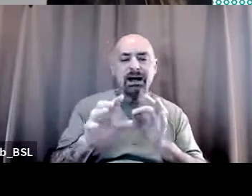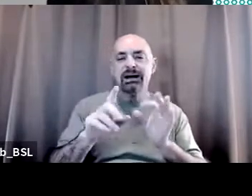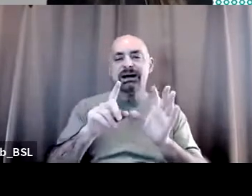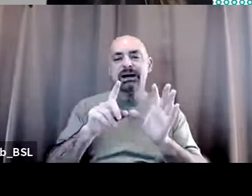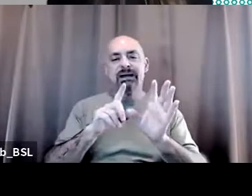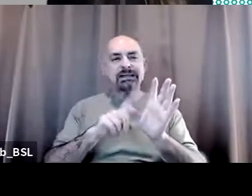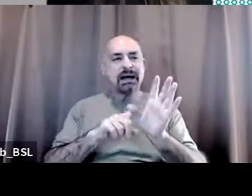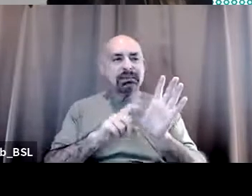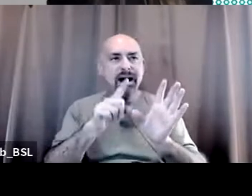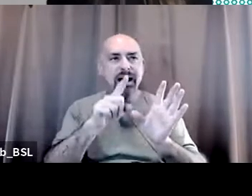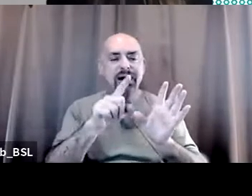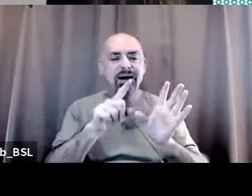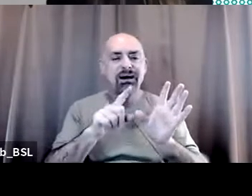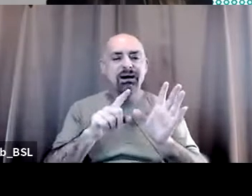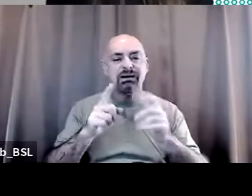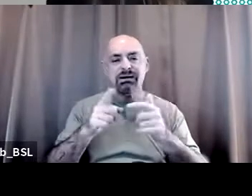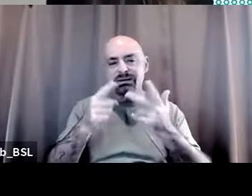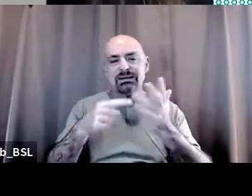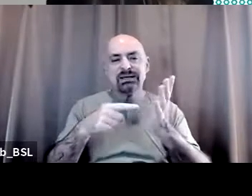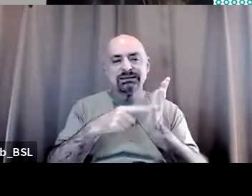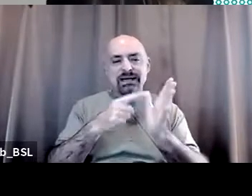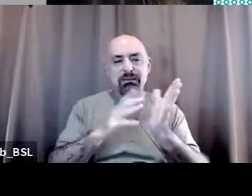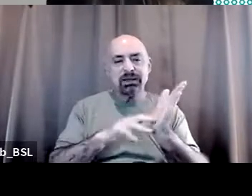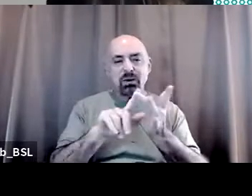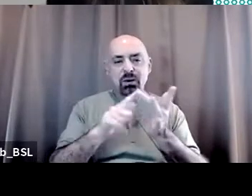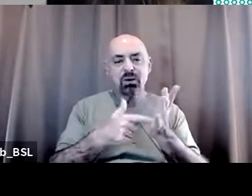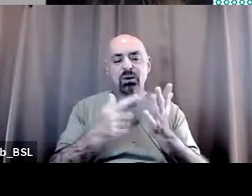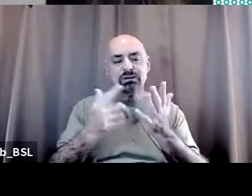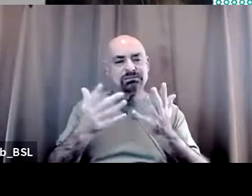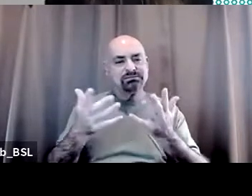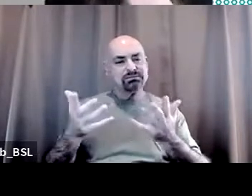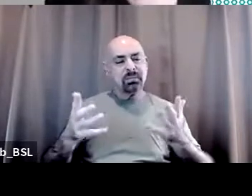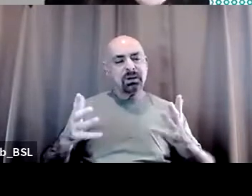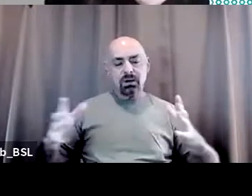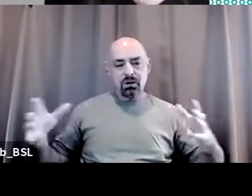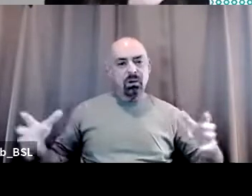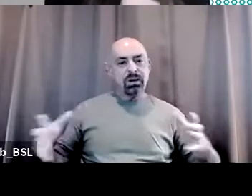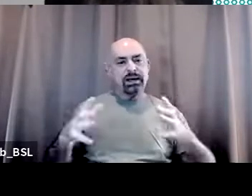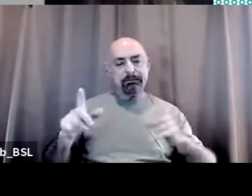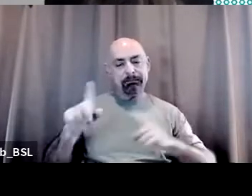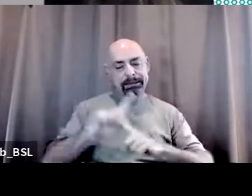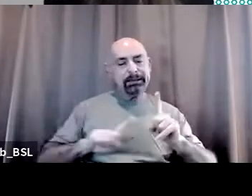with Tamir, who we meet a lot